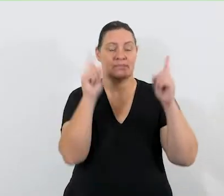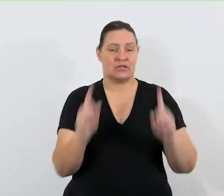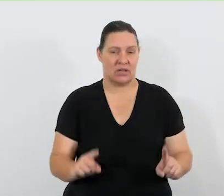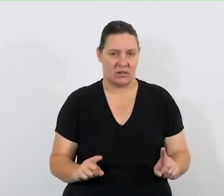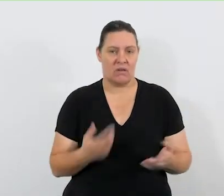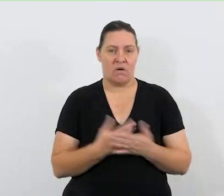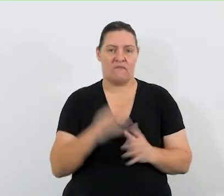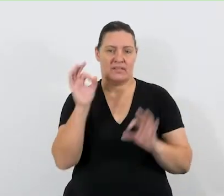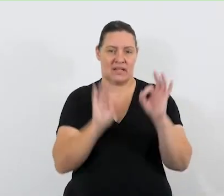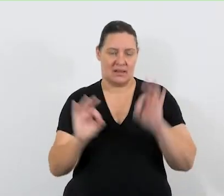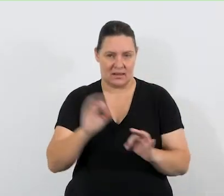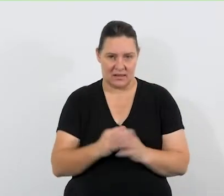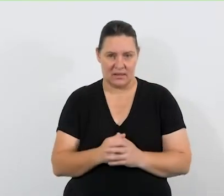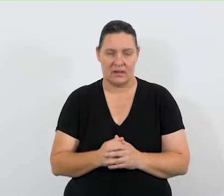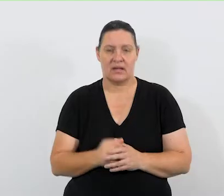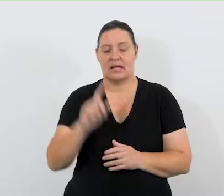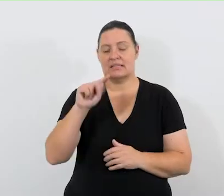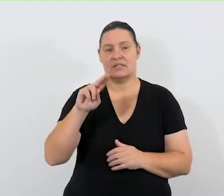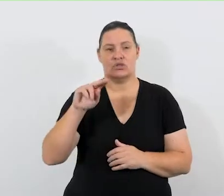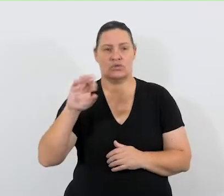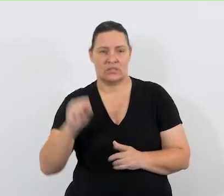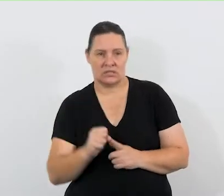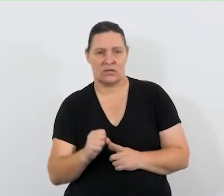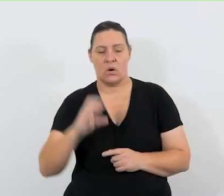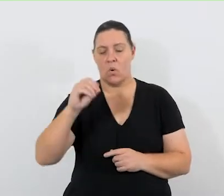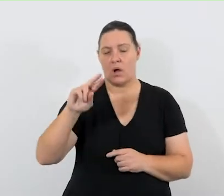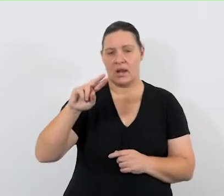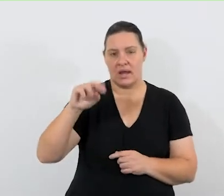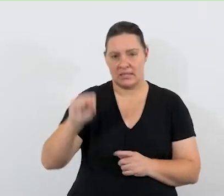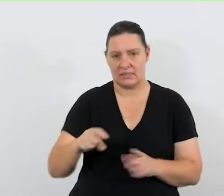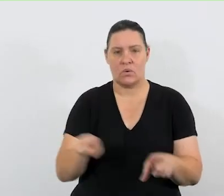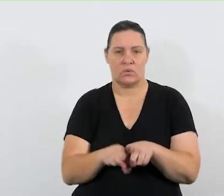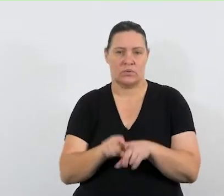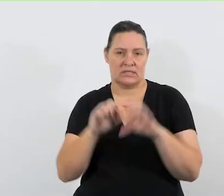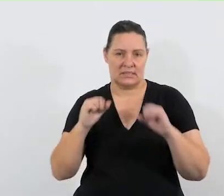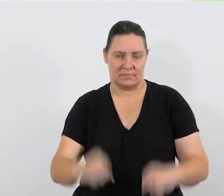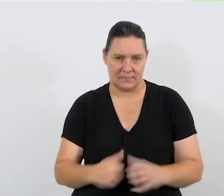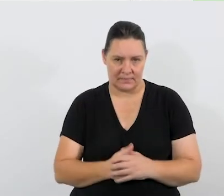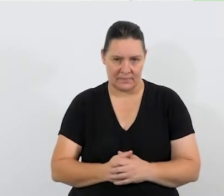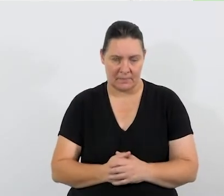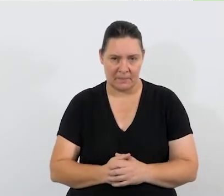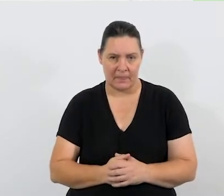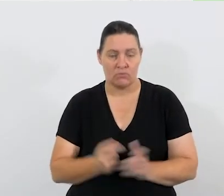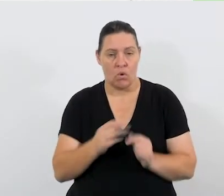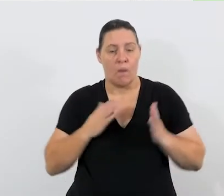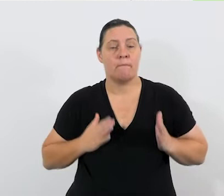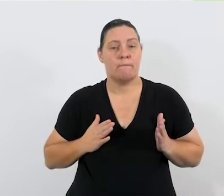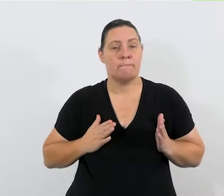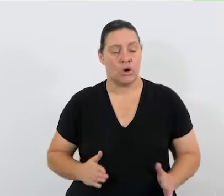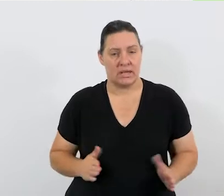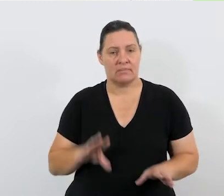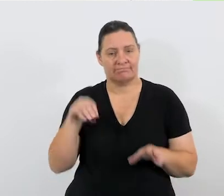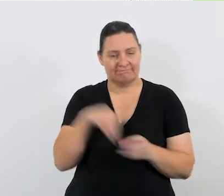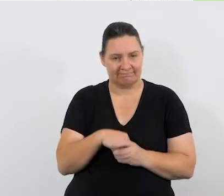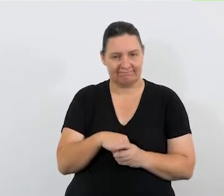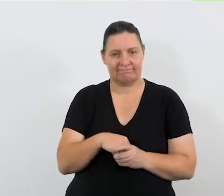is specialization of cells, tissues, organs, and systems. So your